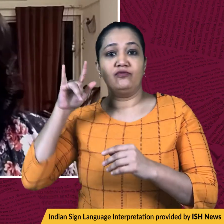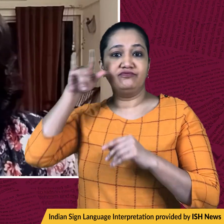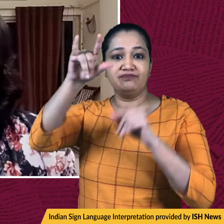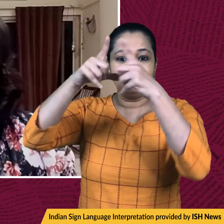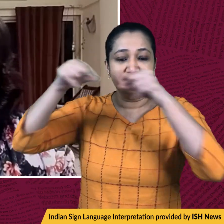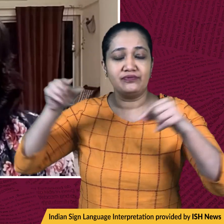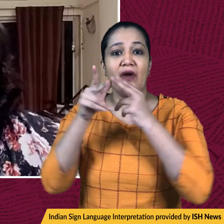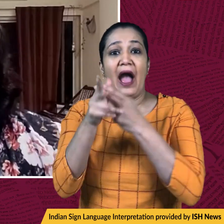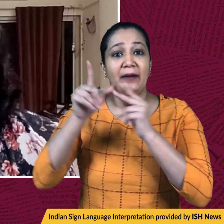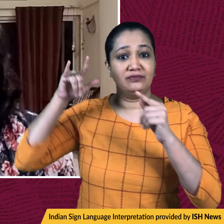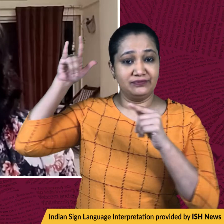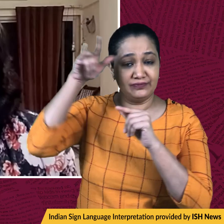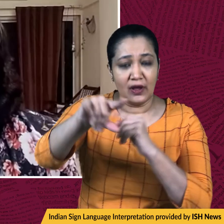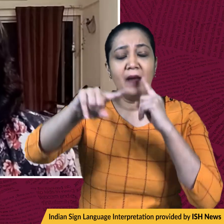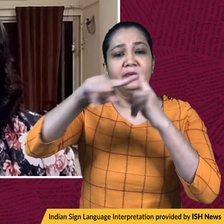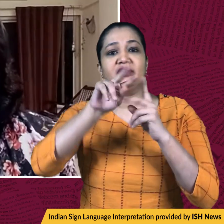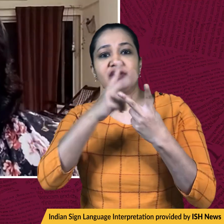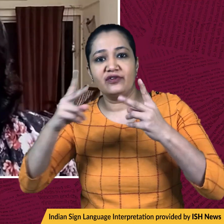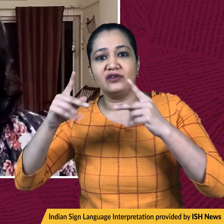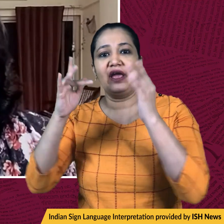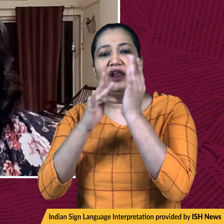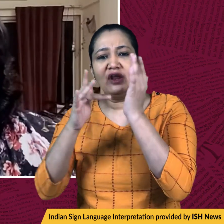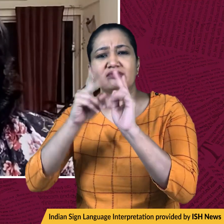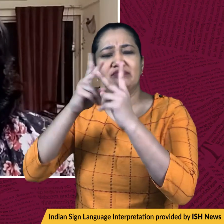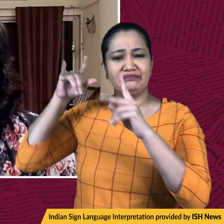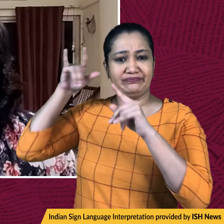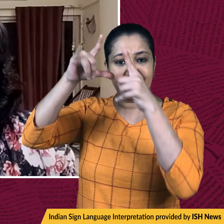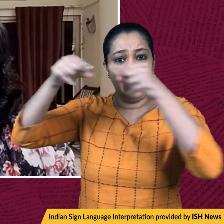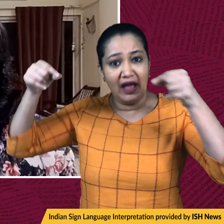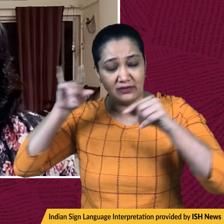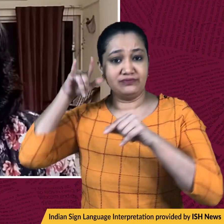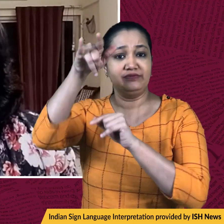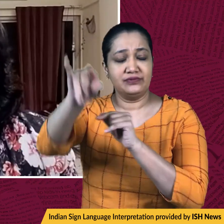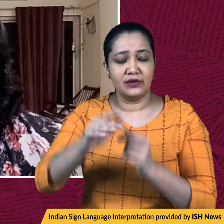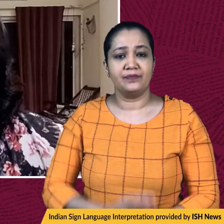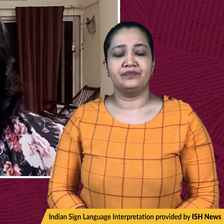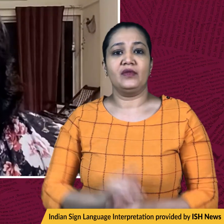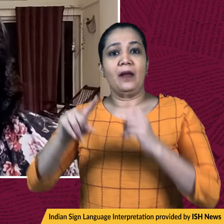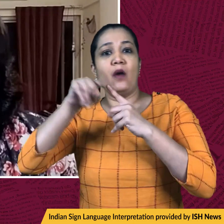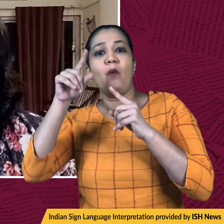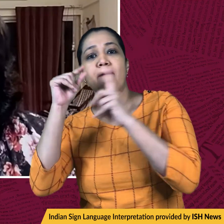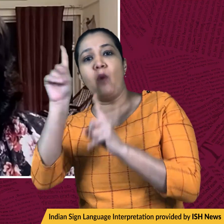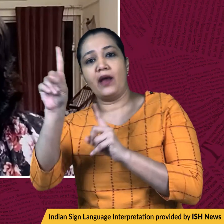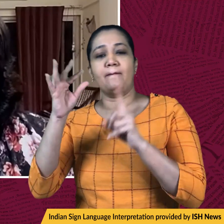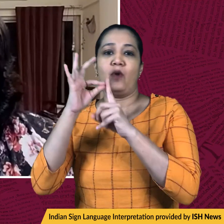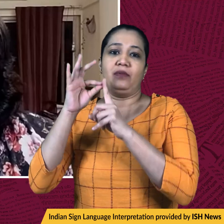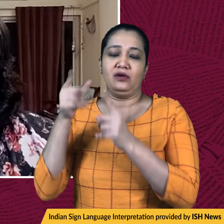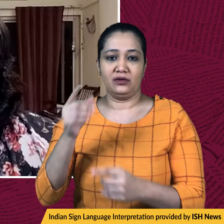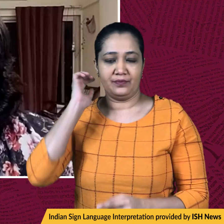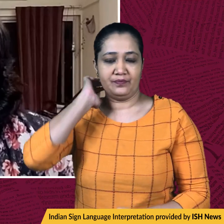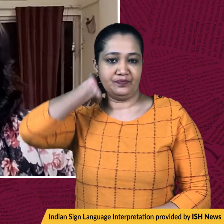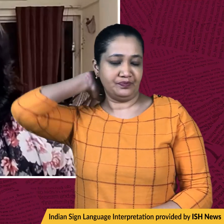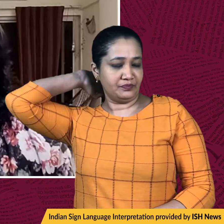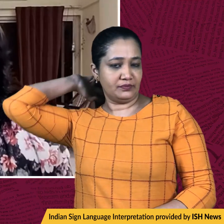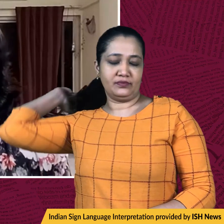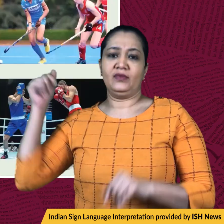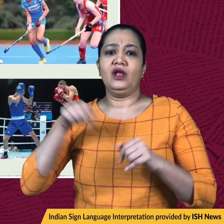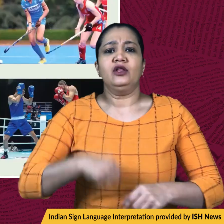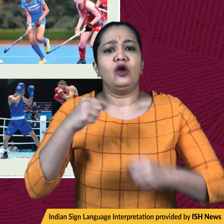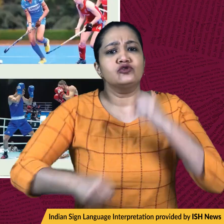trend unprecedented since economic liberalization, the annual income of the poorest 20% of India's